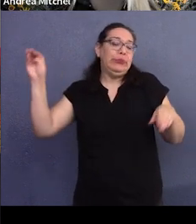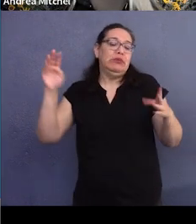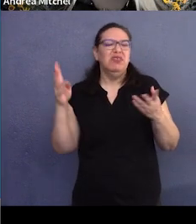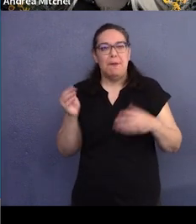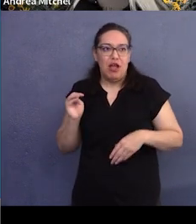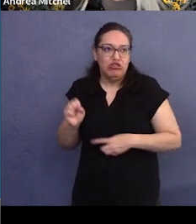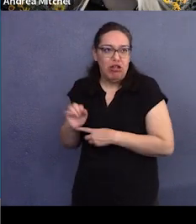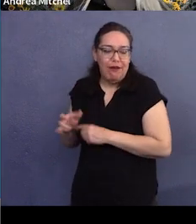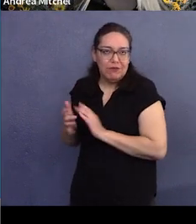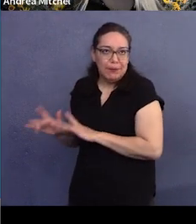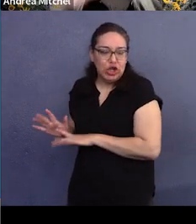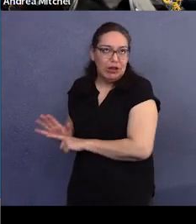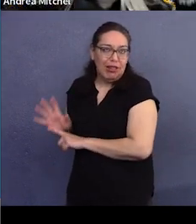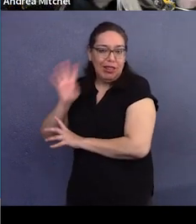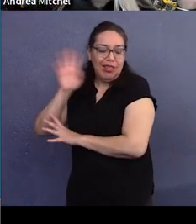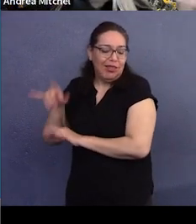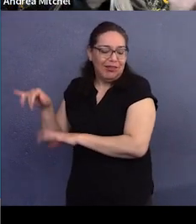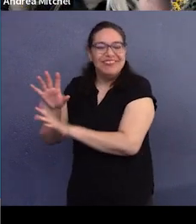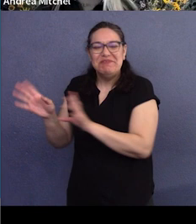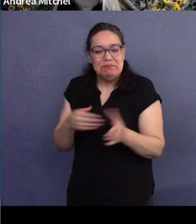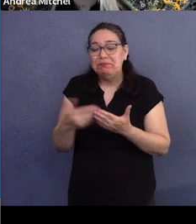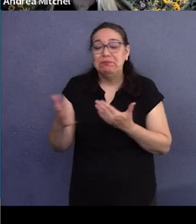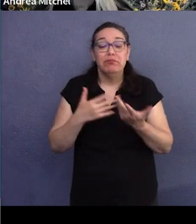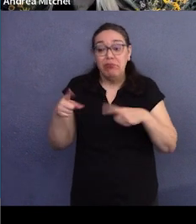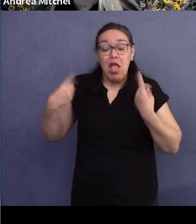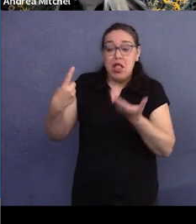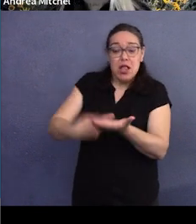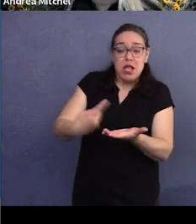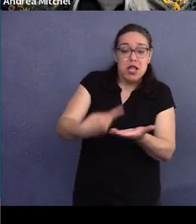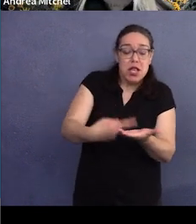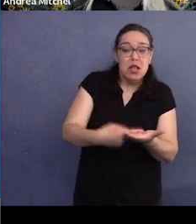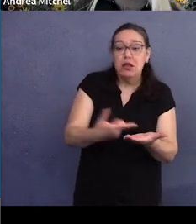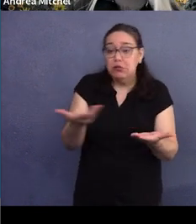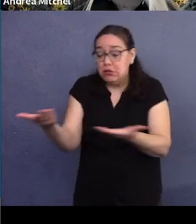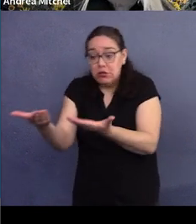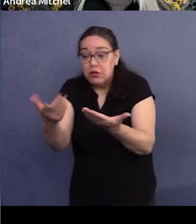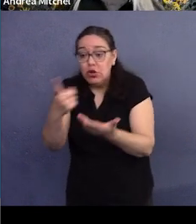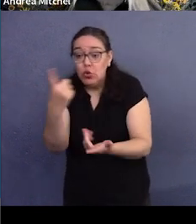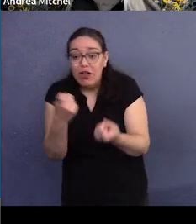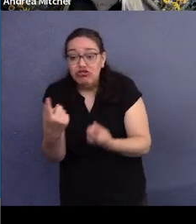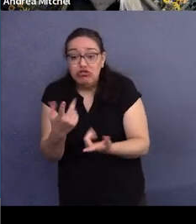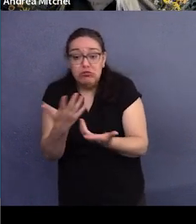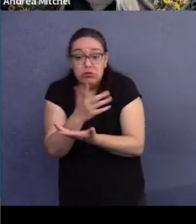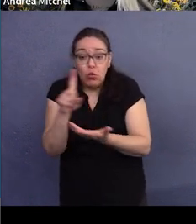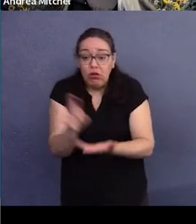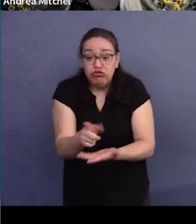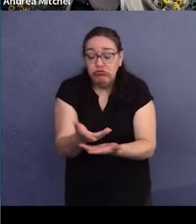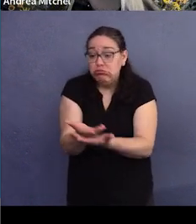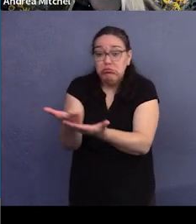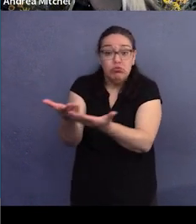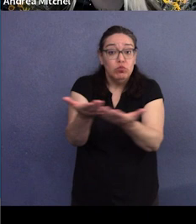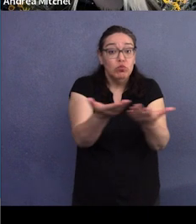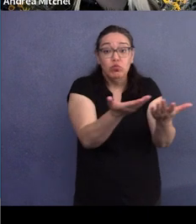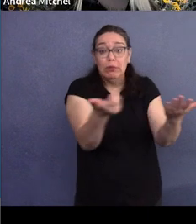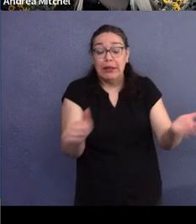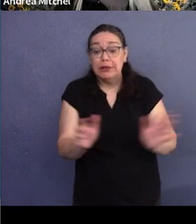artistic. Okay. Anybody have any questions? We've been covering them, but does anybody have any questions at